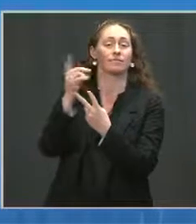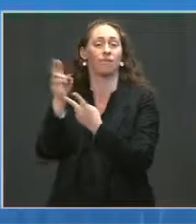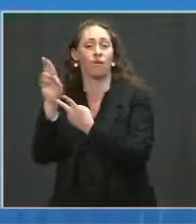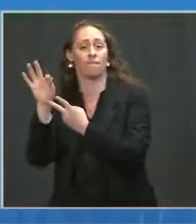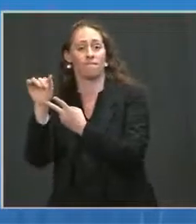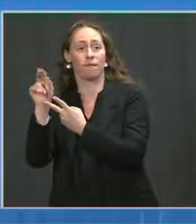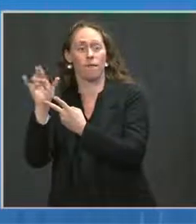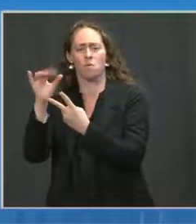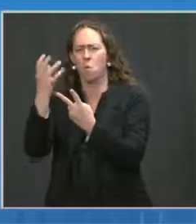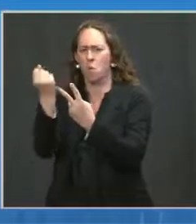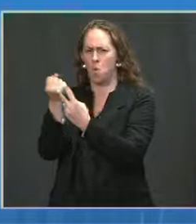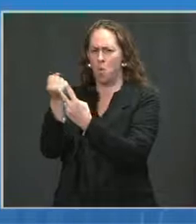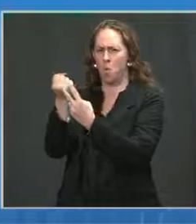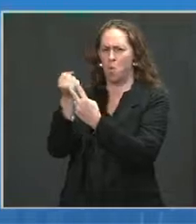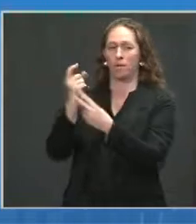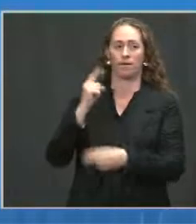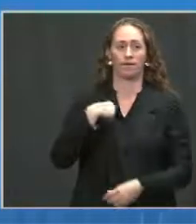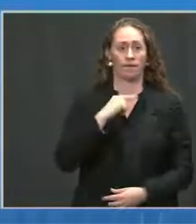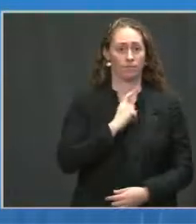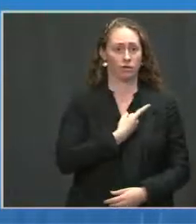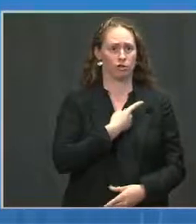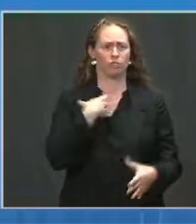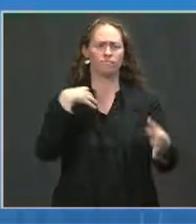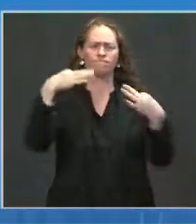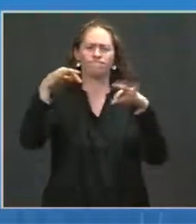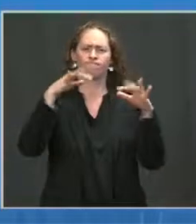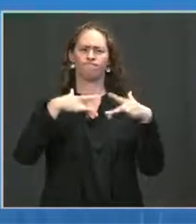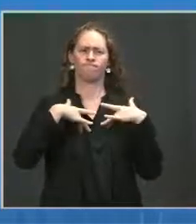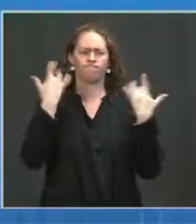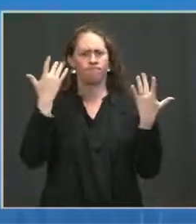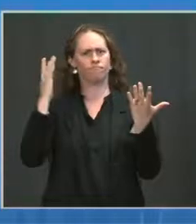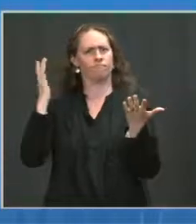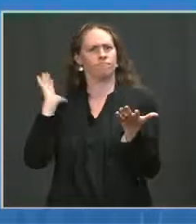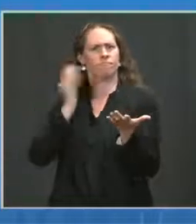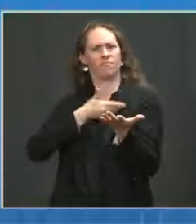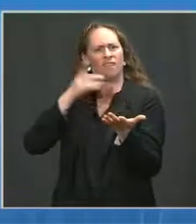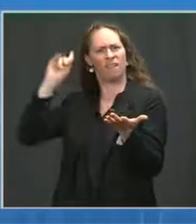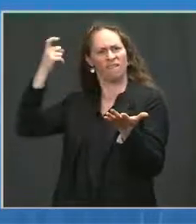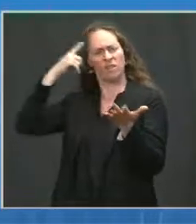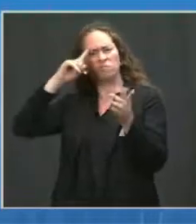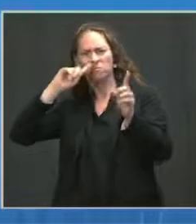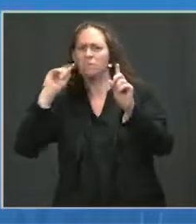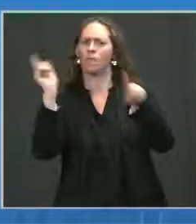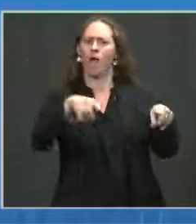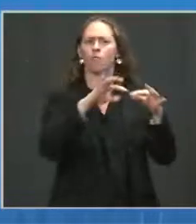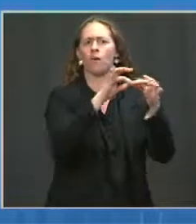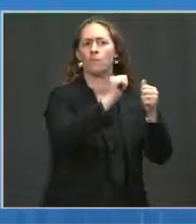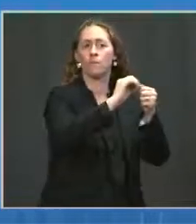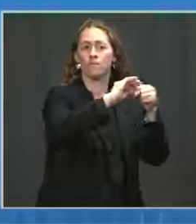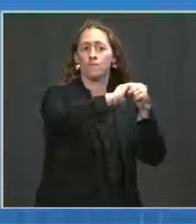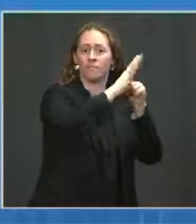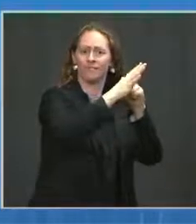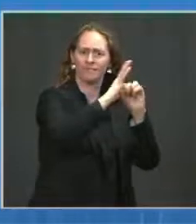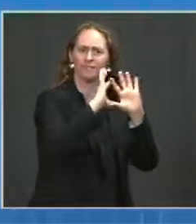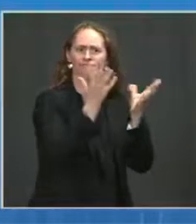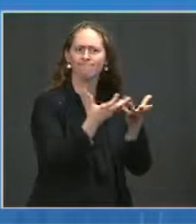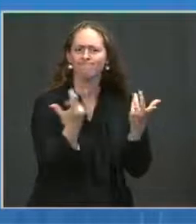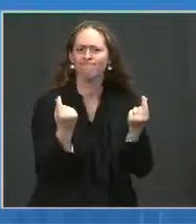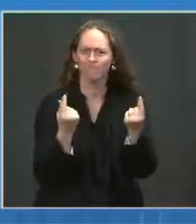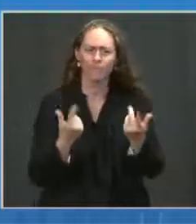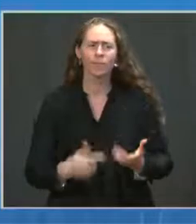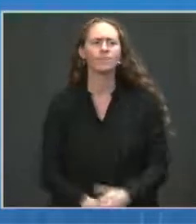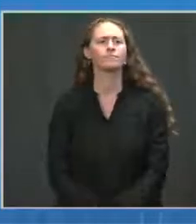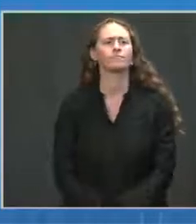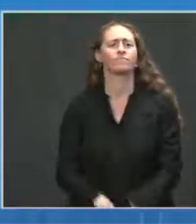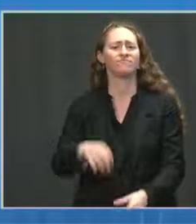update on our whole-of-government response to the pandemic. We remain concerned about the continued rise